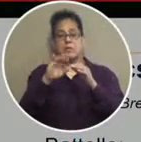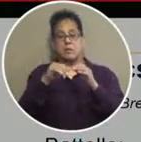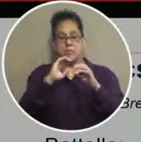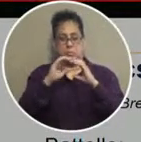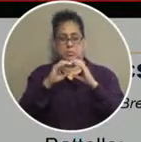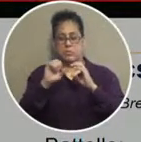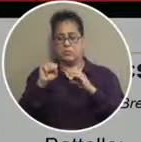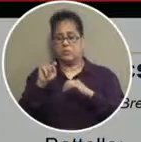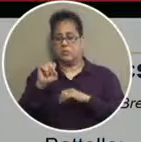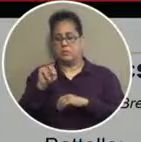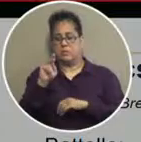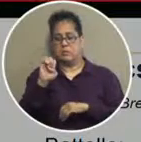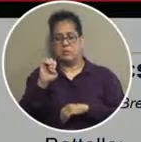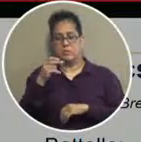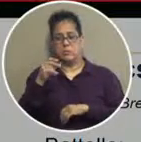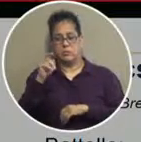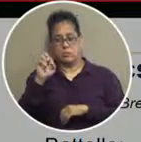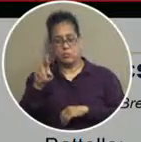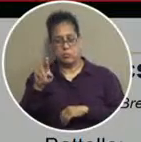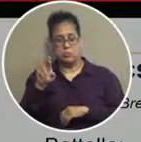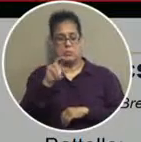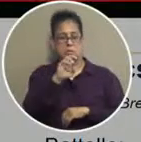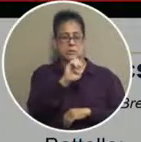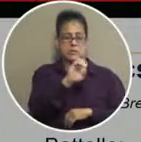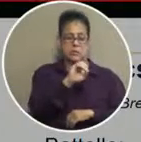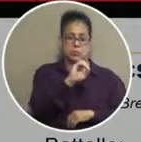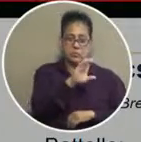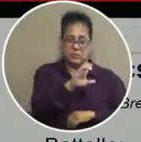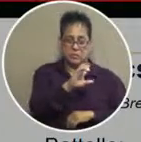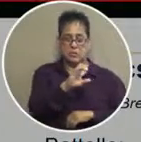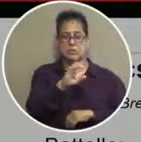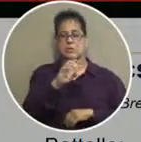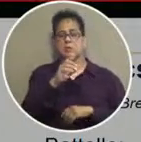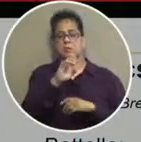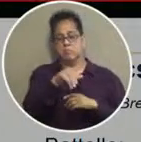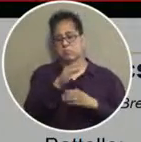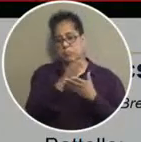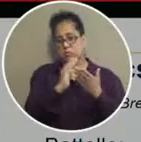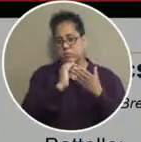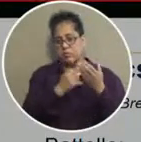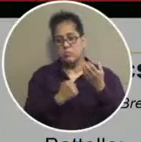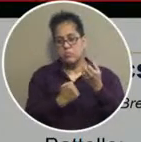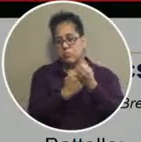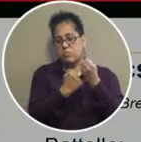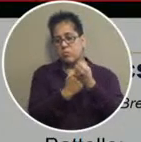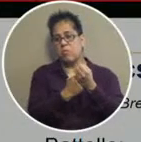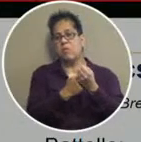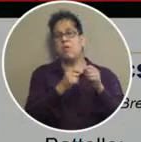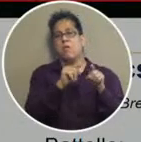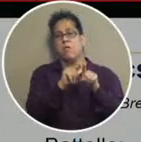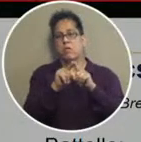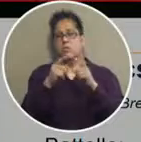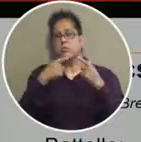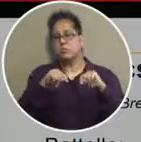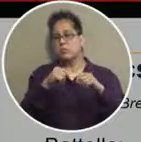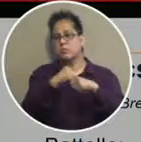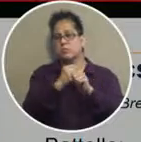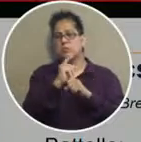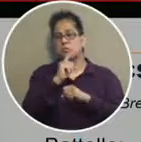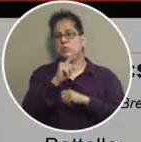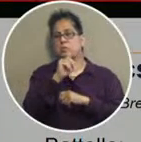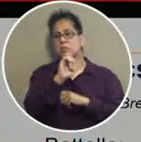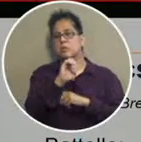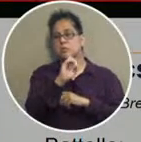the stakeholders and the EOC as part of our EOC support. Also trying to make sure that the